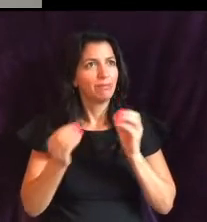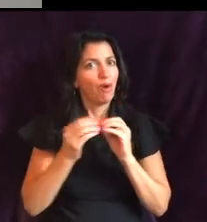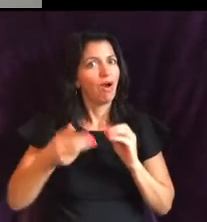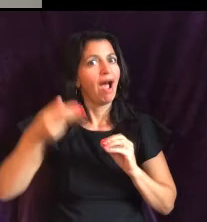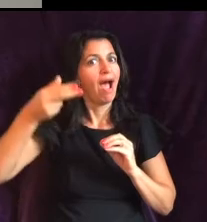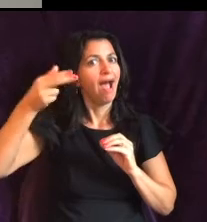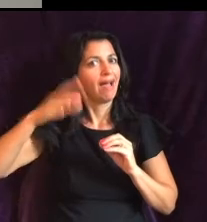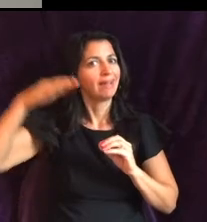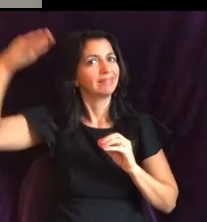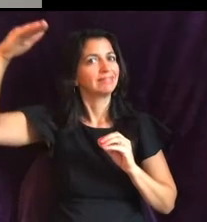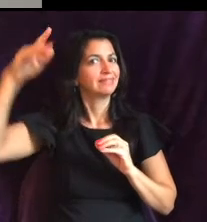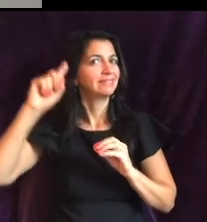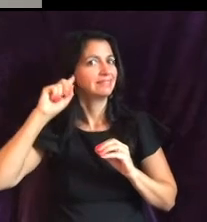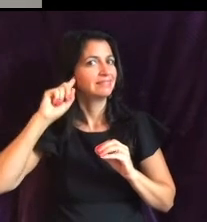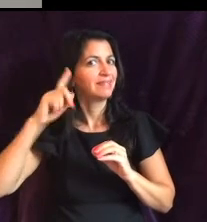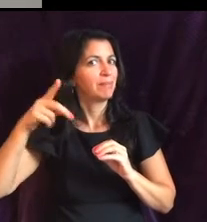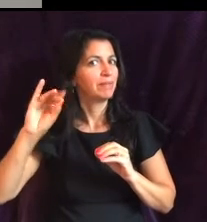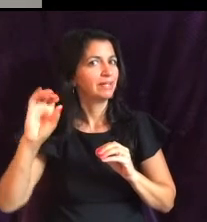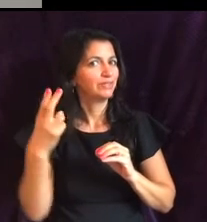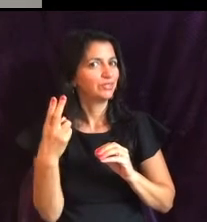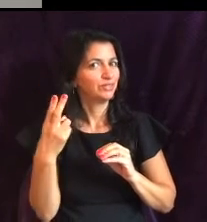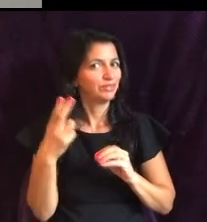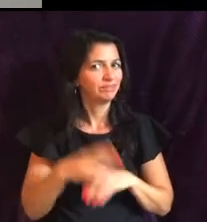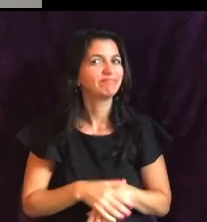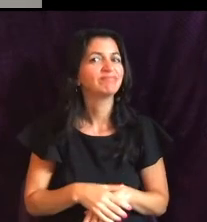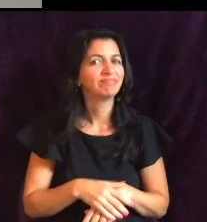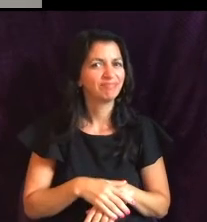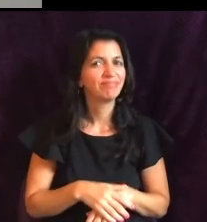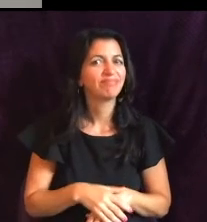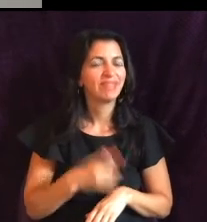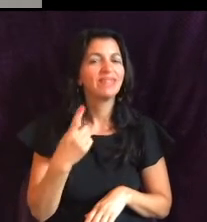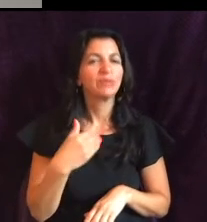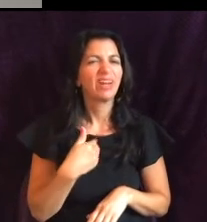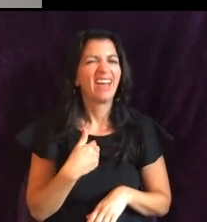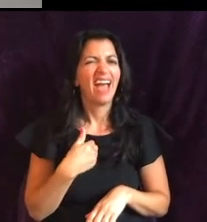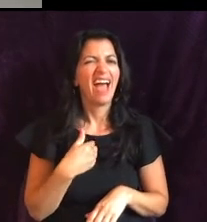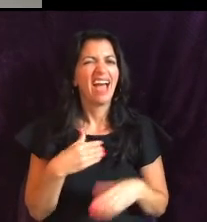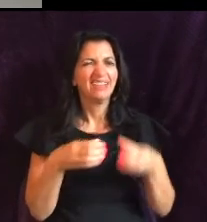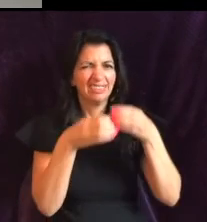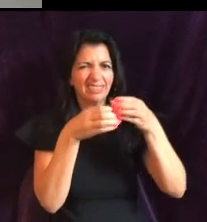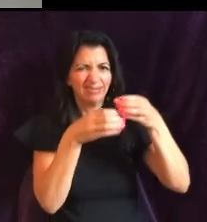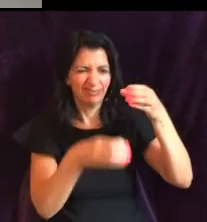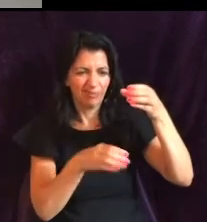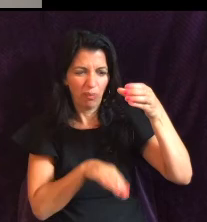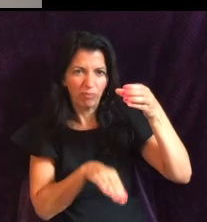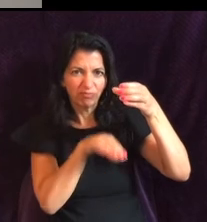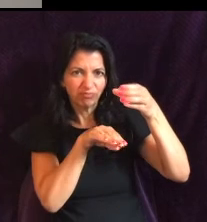one has water right up to the second line.